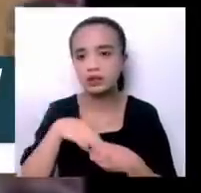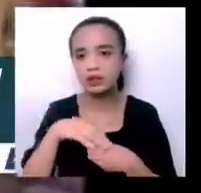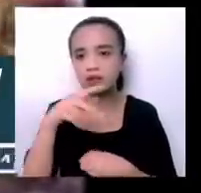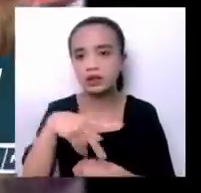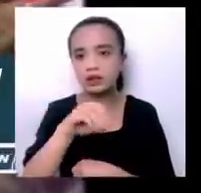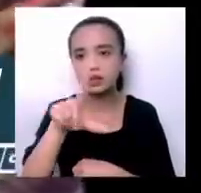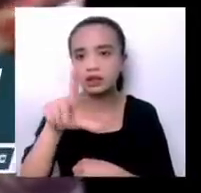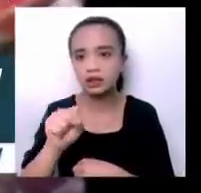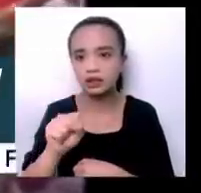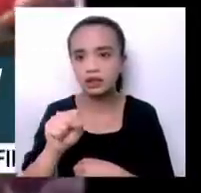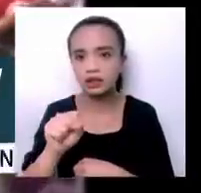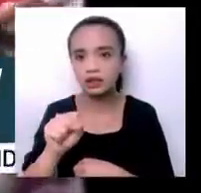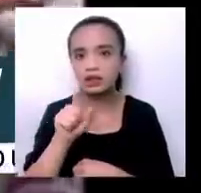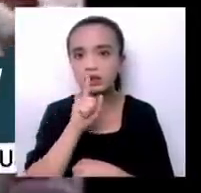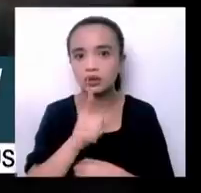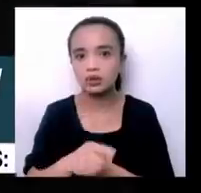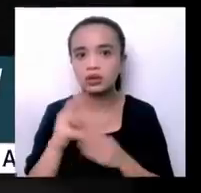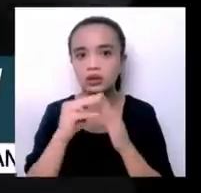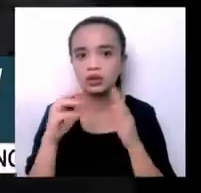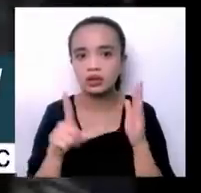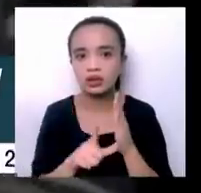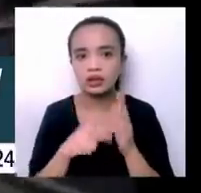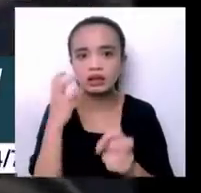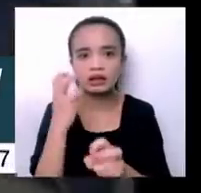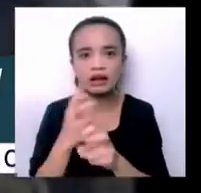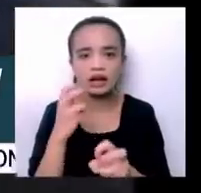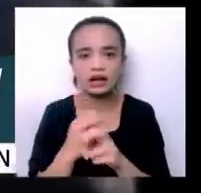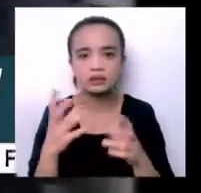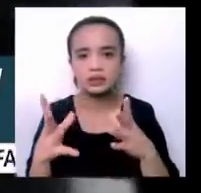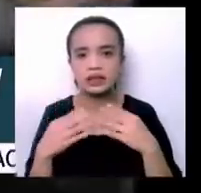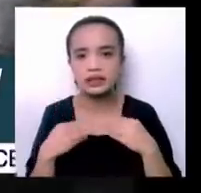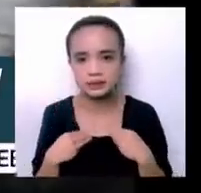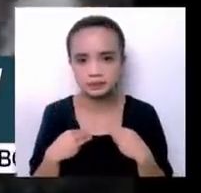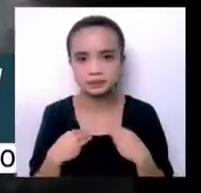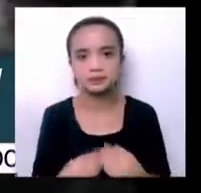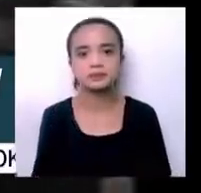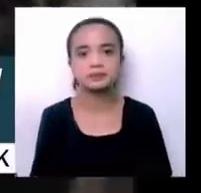It's something martial law victims find hard to accept.